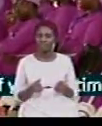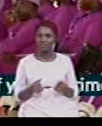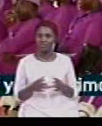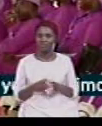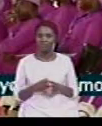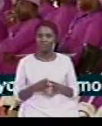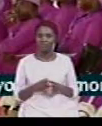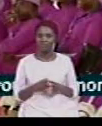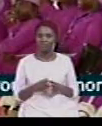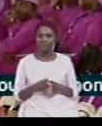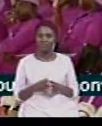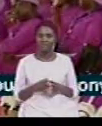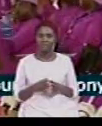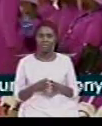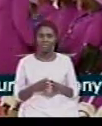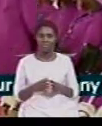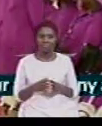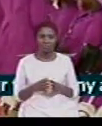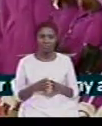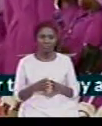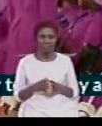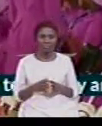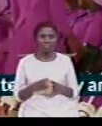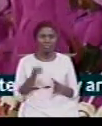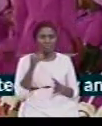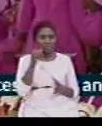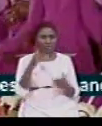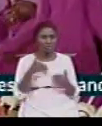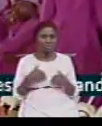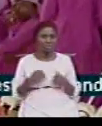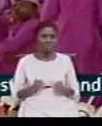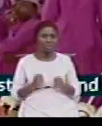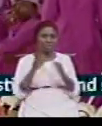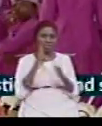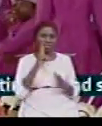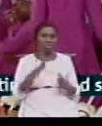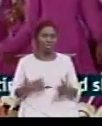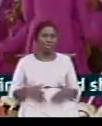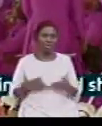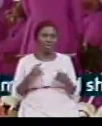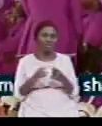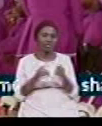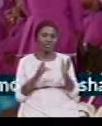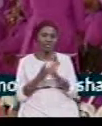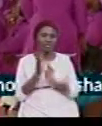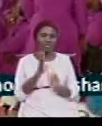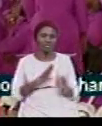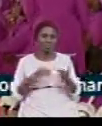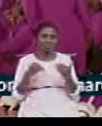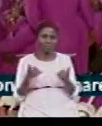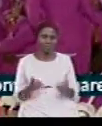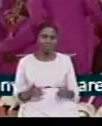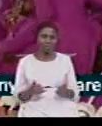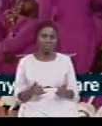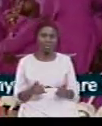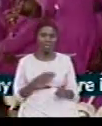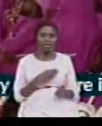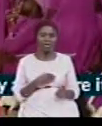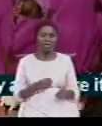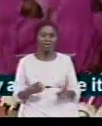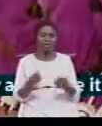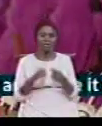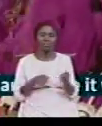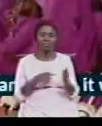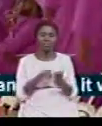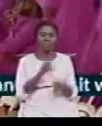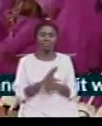short term to live. He should give her life to Christ. Eventually, she surrendered to Christ, attended this church, and God has